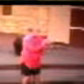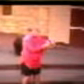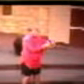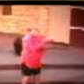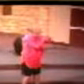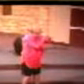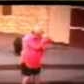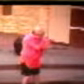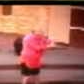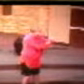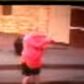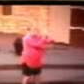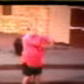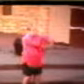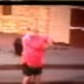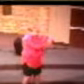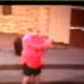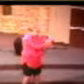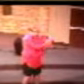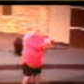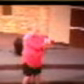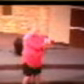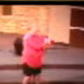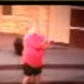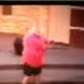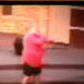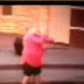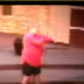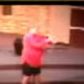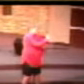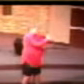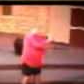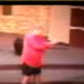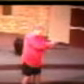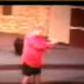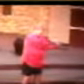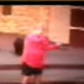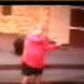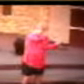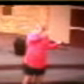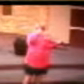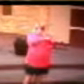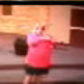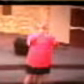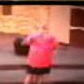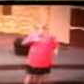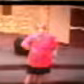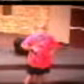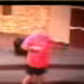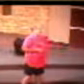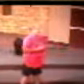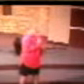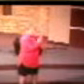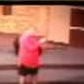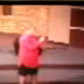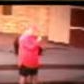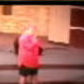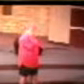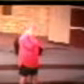turns, do you know what the father does? He doesn't say, I knew it. I knew it.